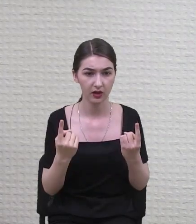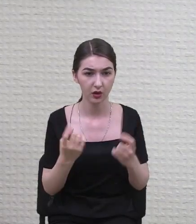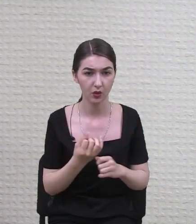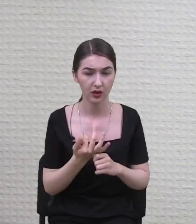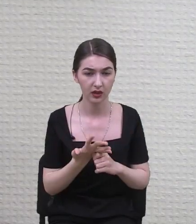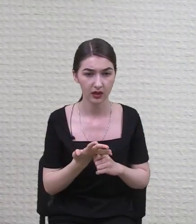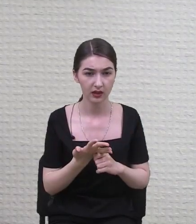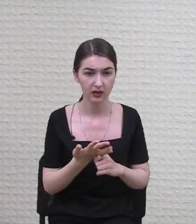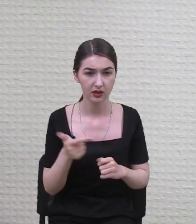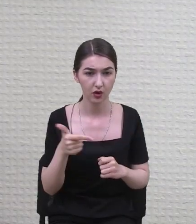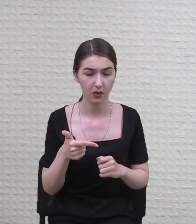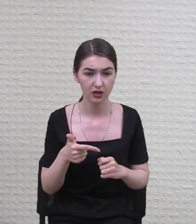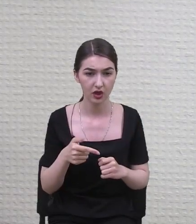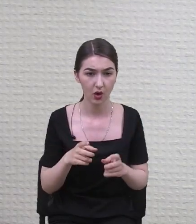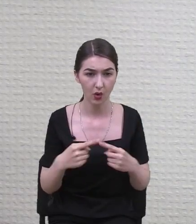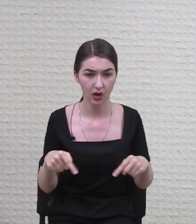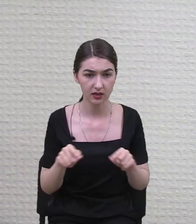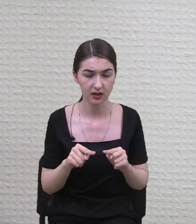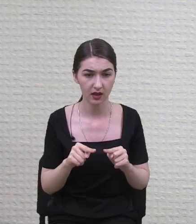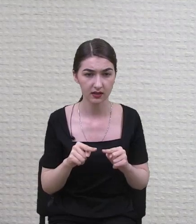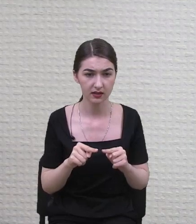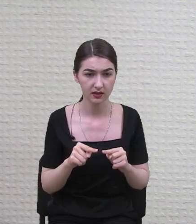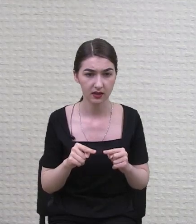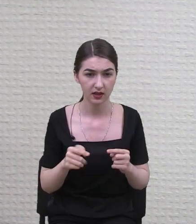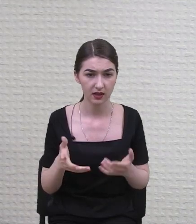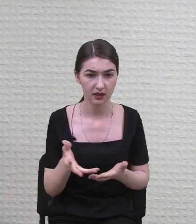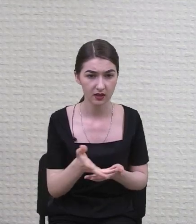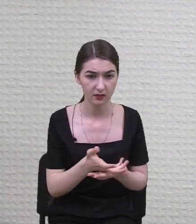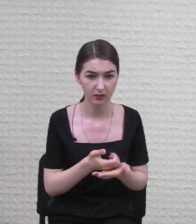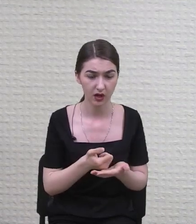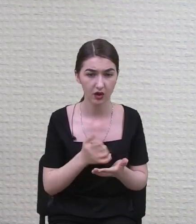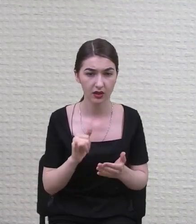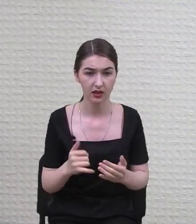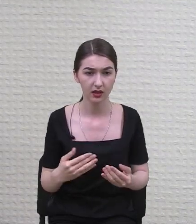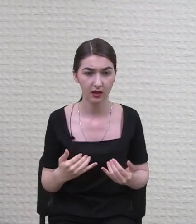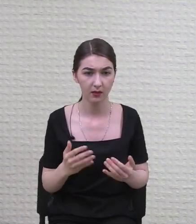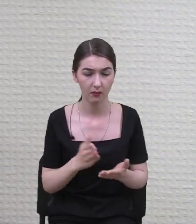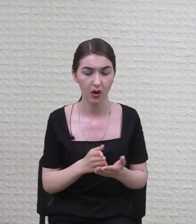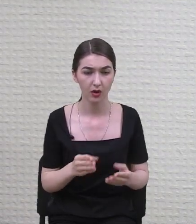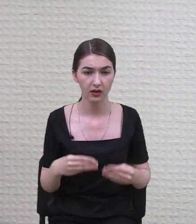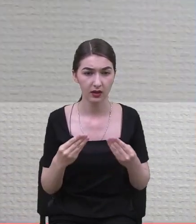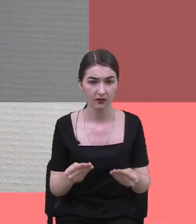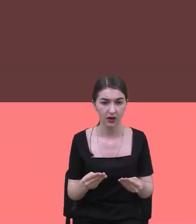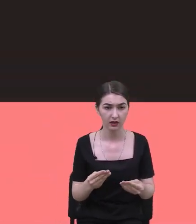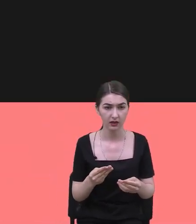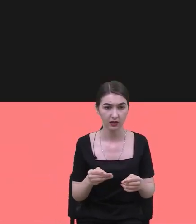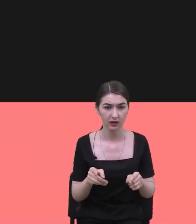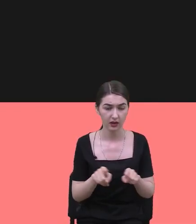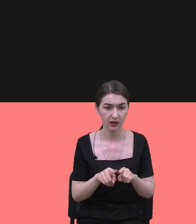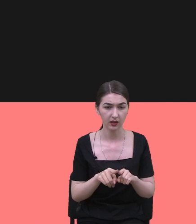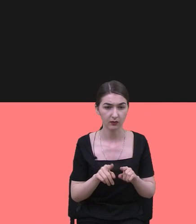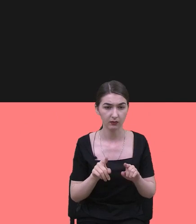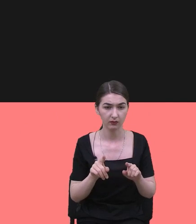society is trying to tackle the issue. There are many non-governmental organizations which are trained